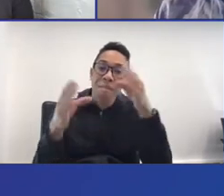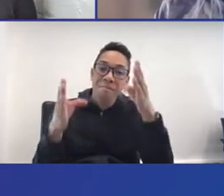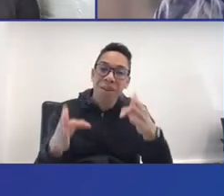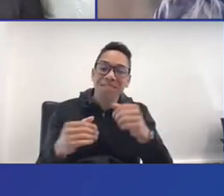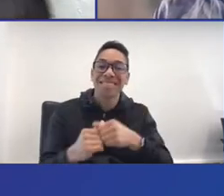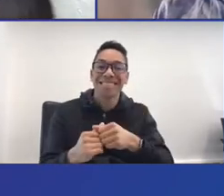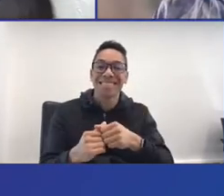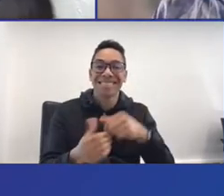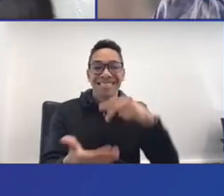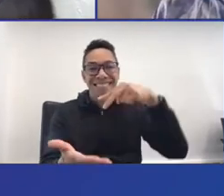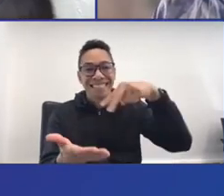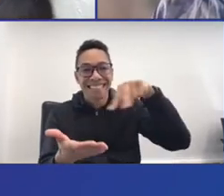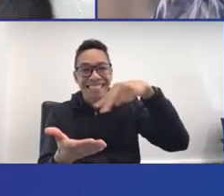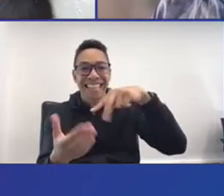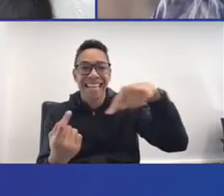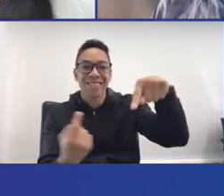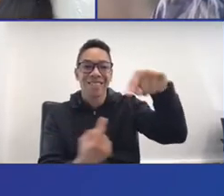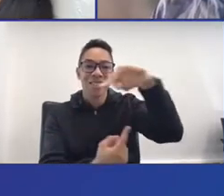people.